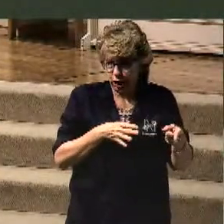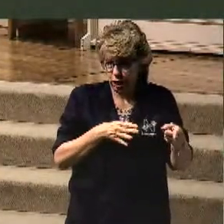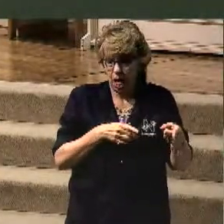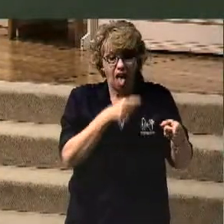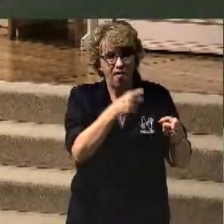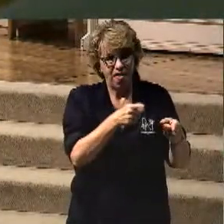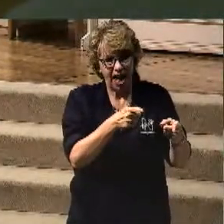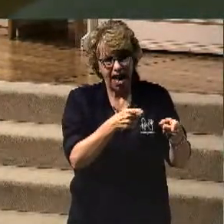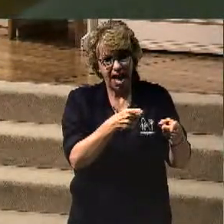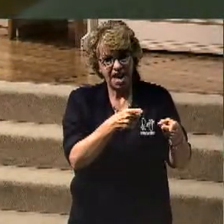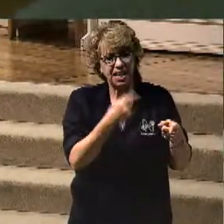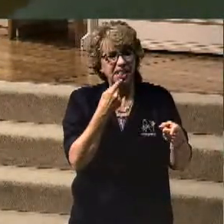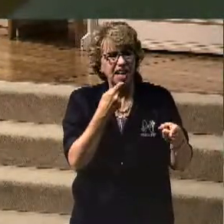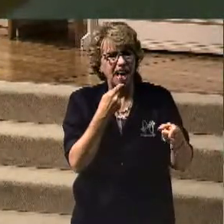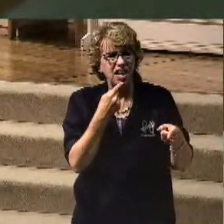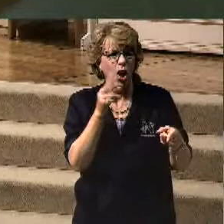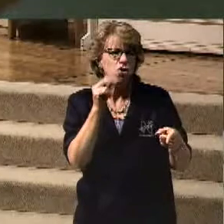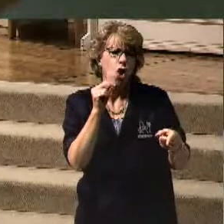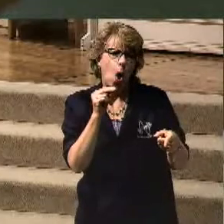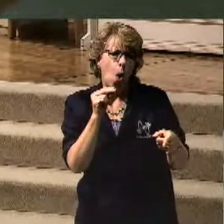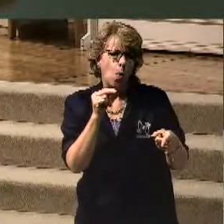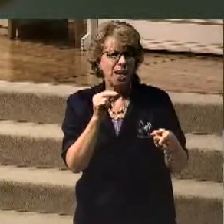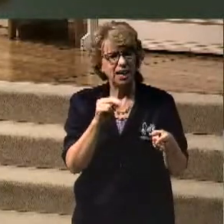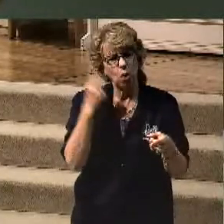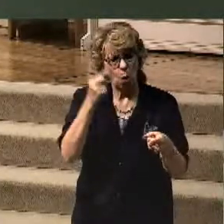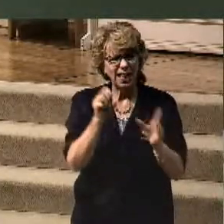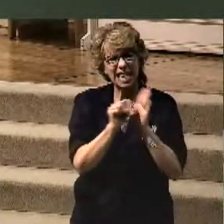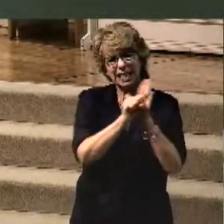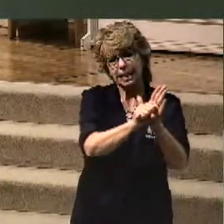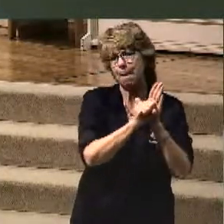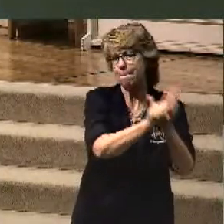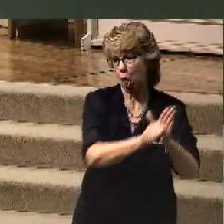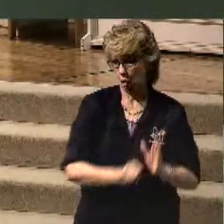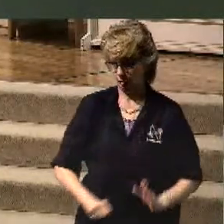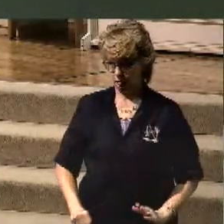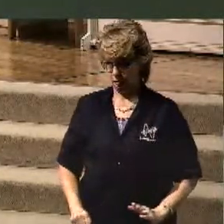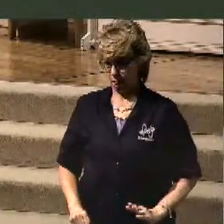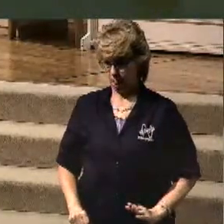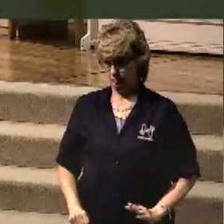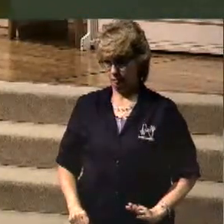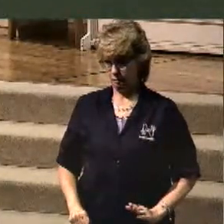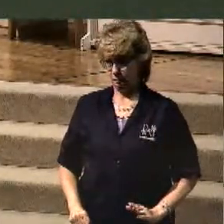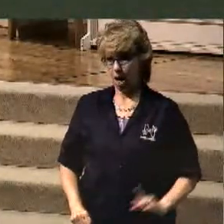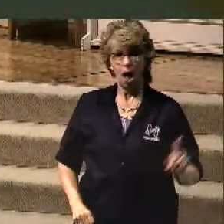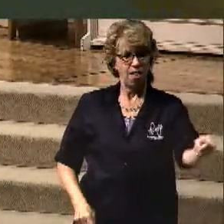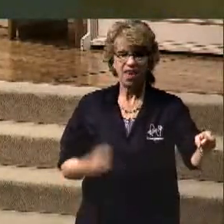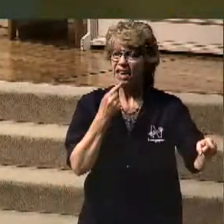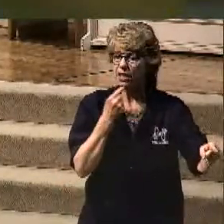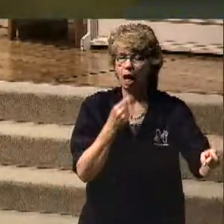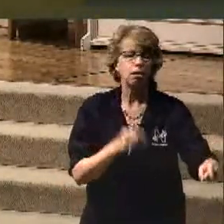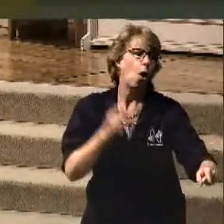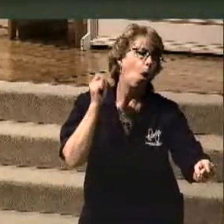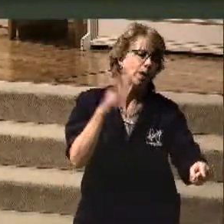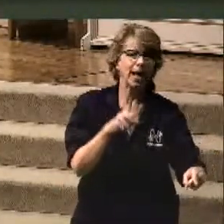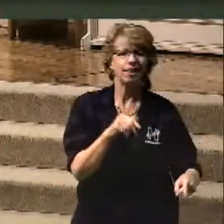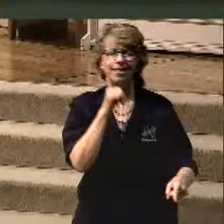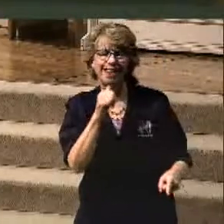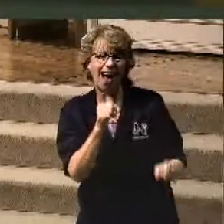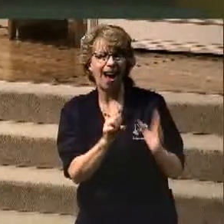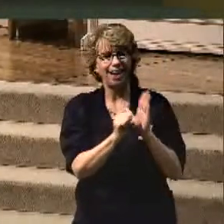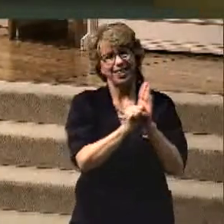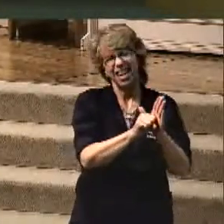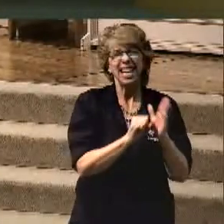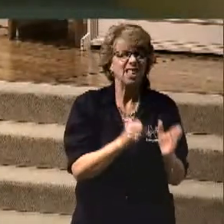to make it an allegory. And they tried to say, okay, since it doesn't make sense